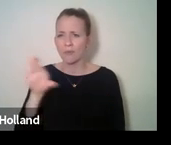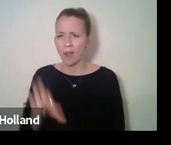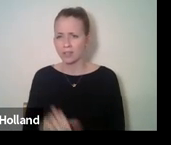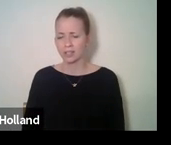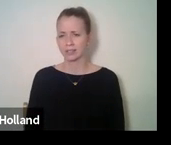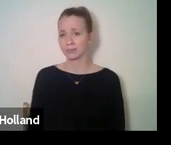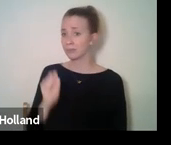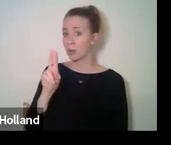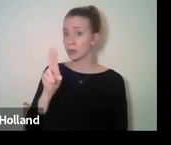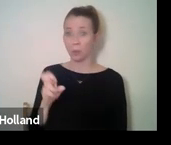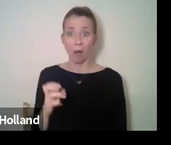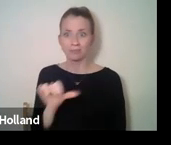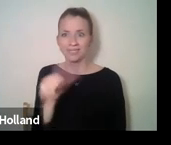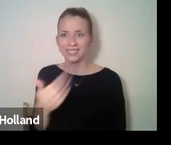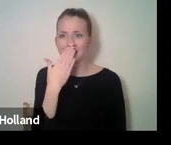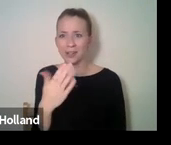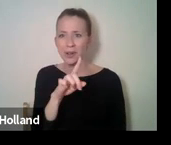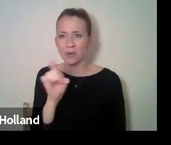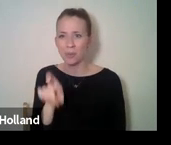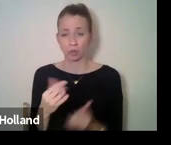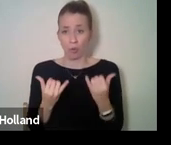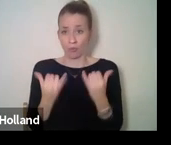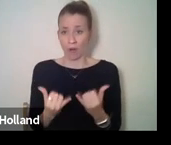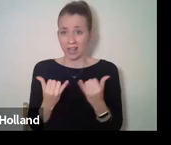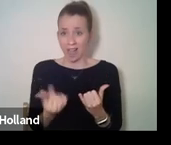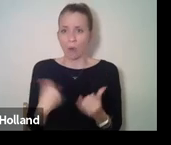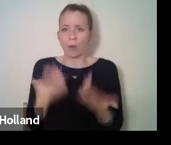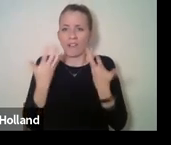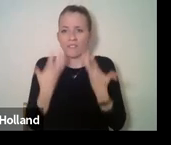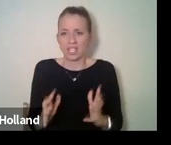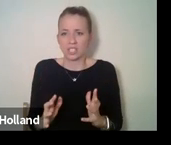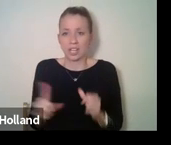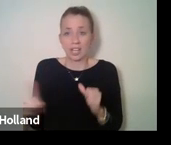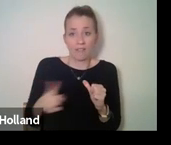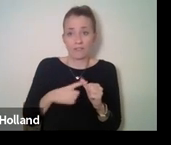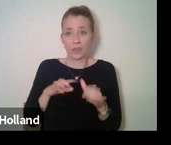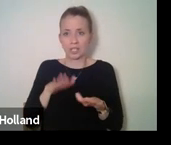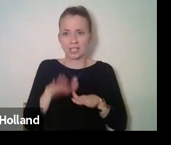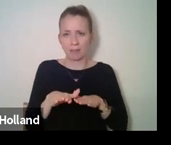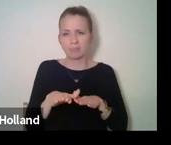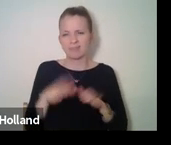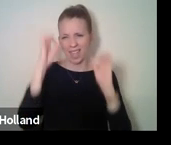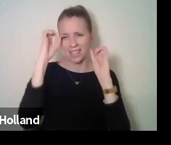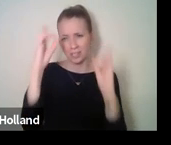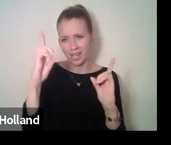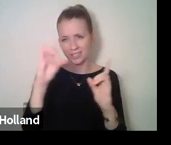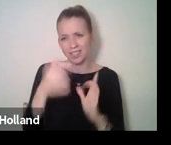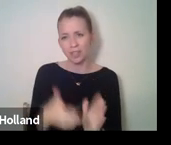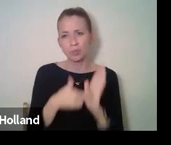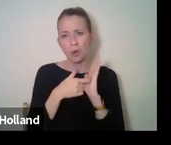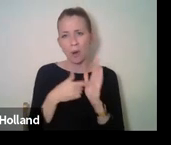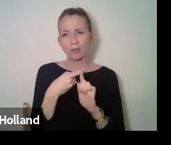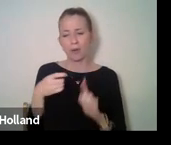question. So we are right now just finishing the education phase that's required by the Public Service